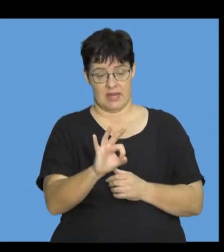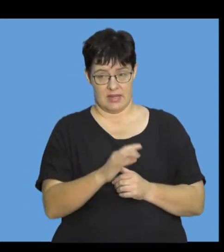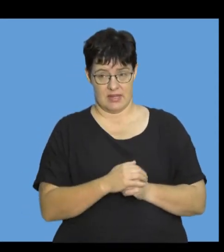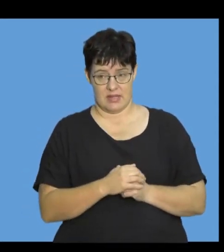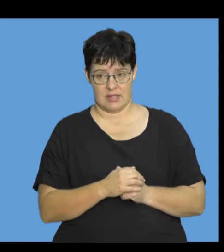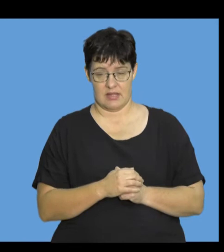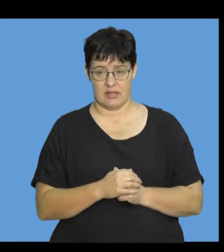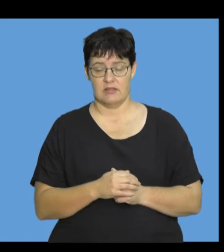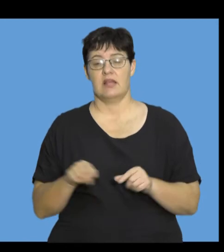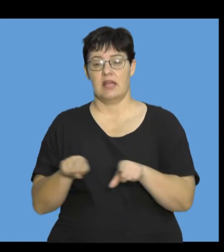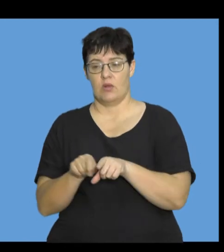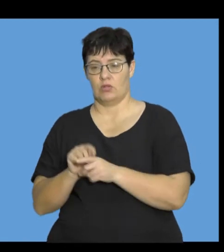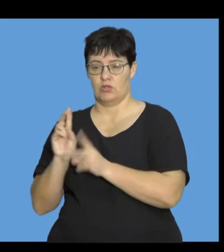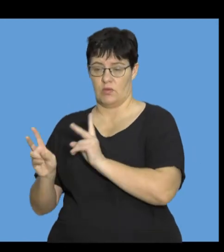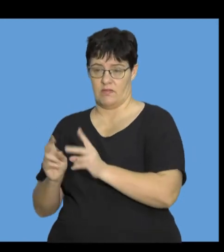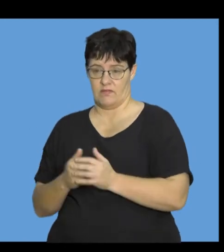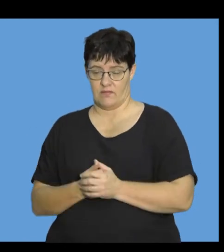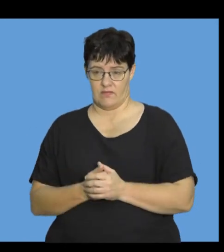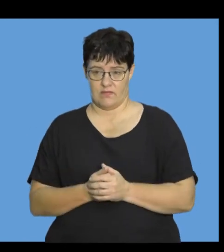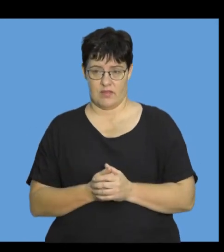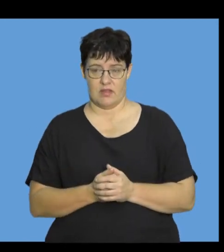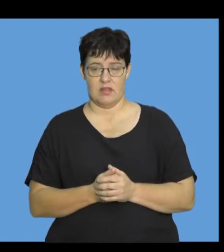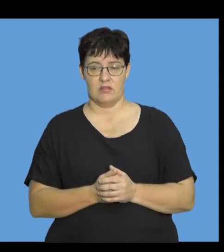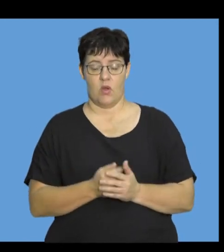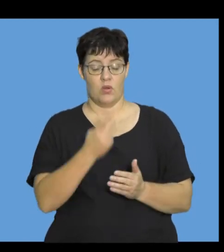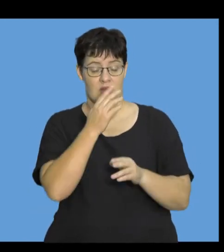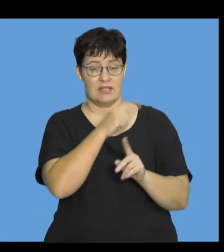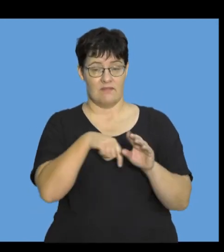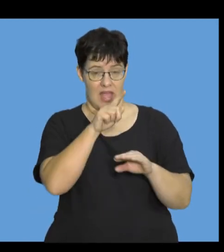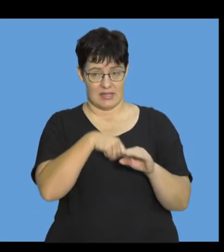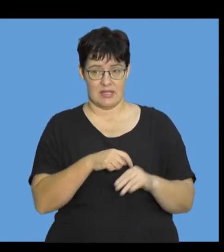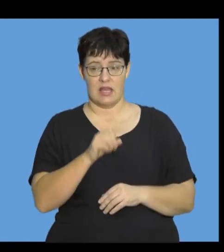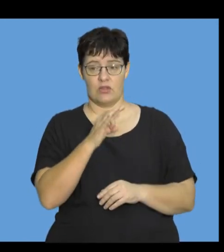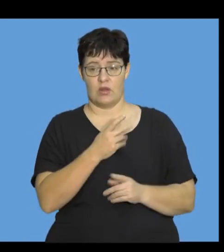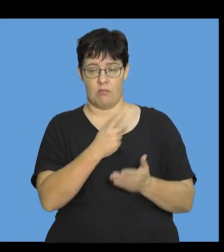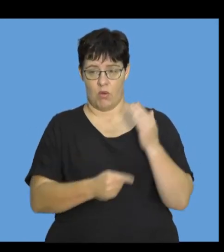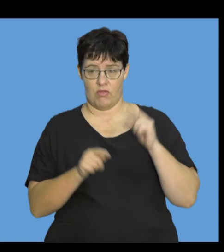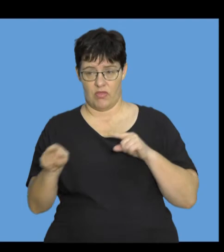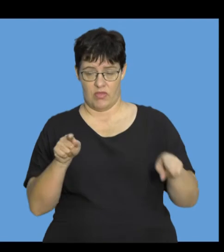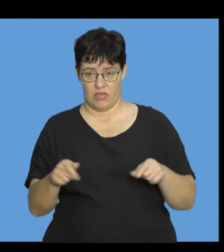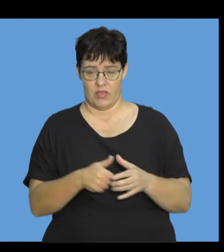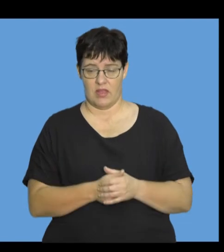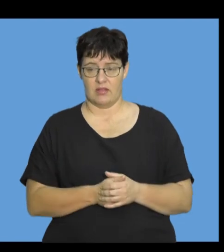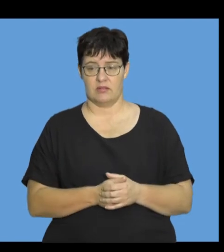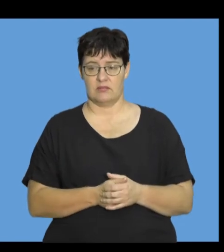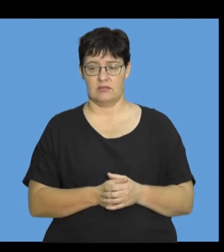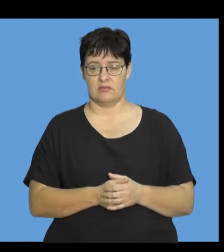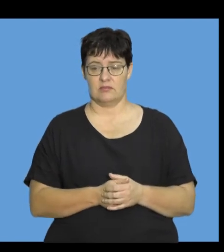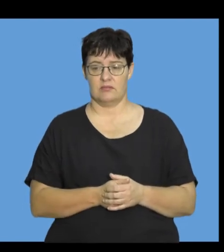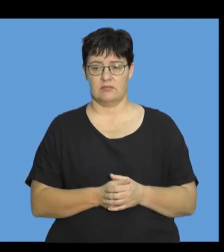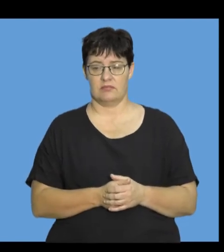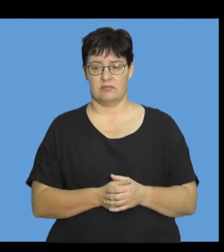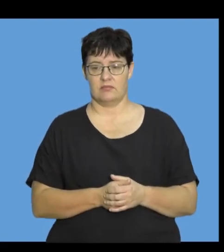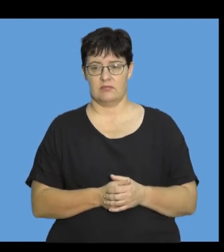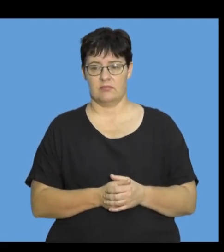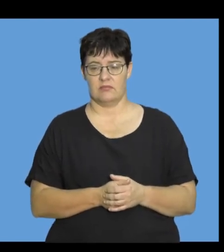3, and that's equals to 12. You divide both sides by 3. Let me use a different color just so that people can